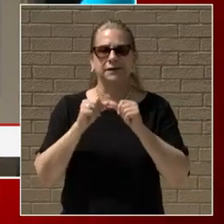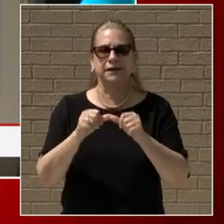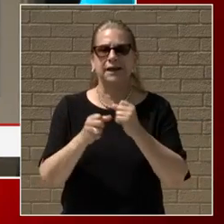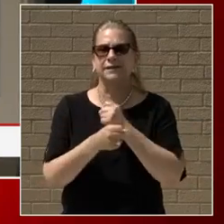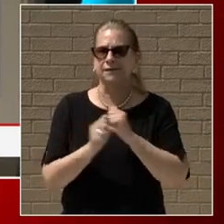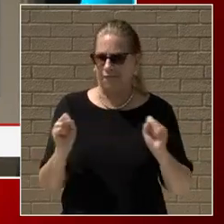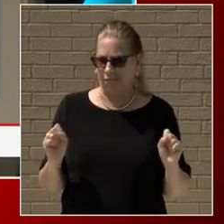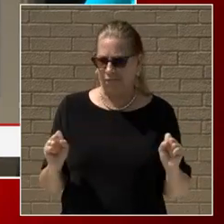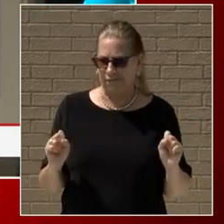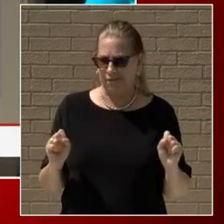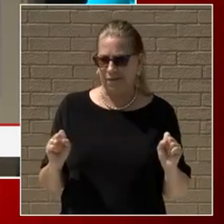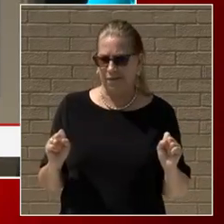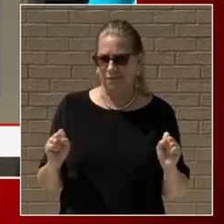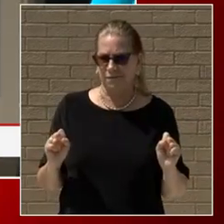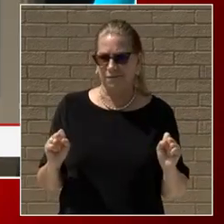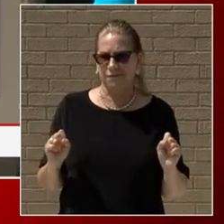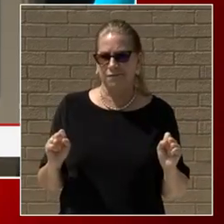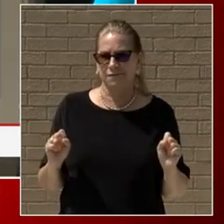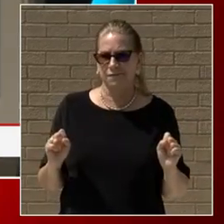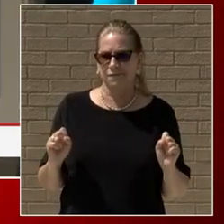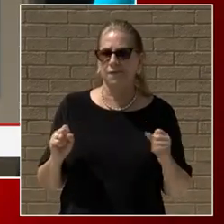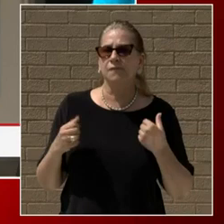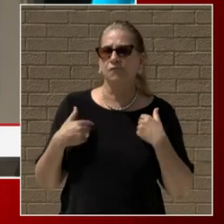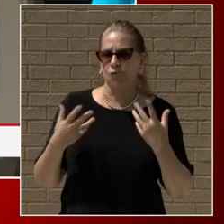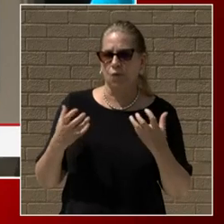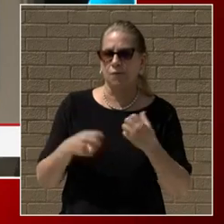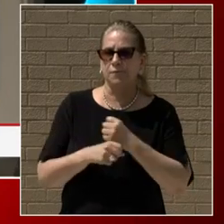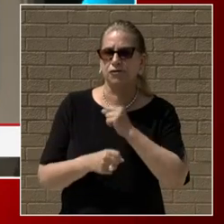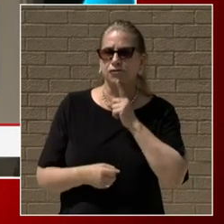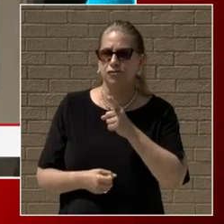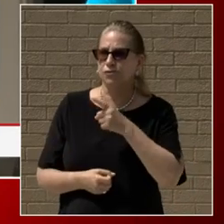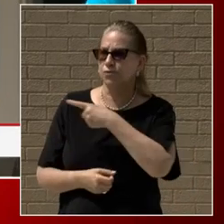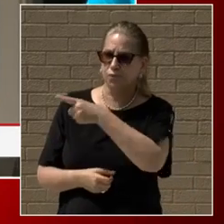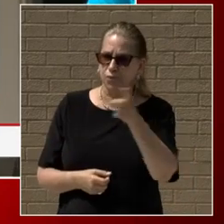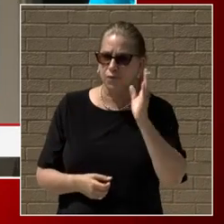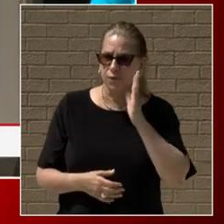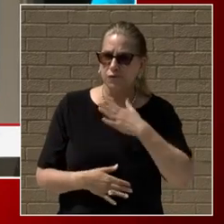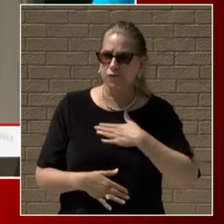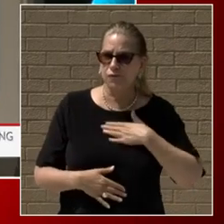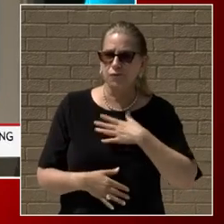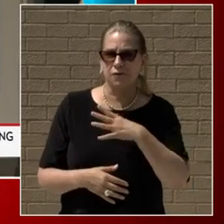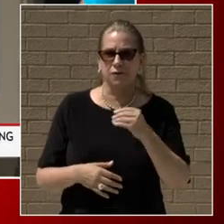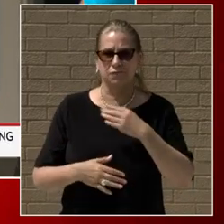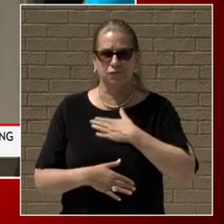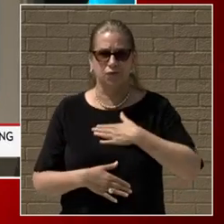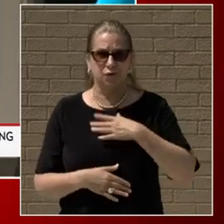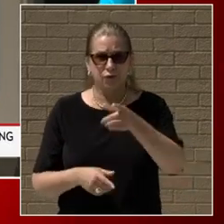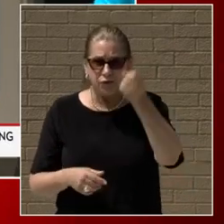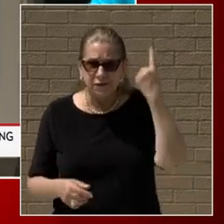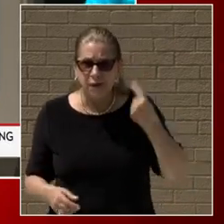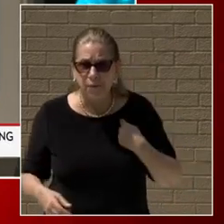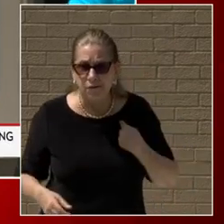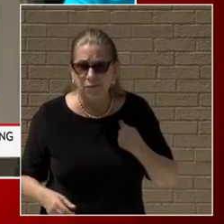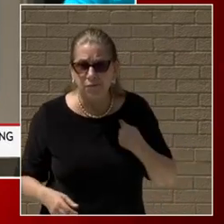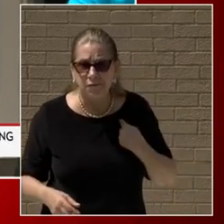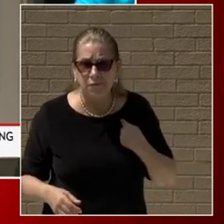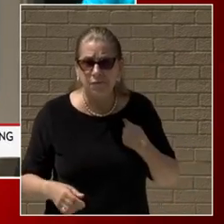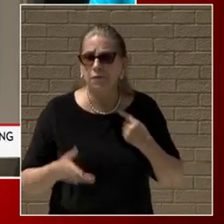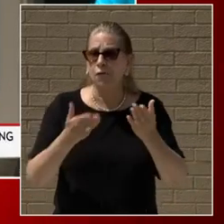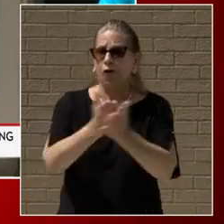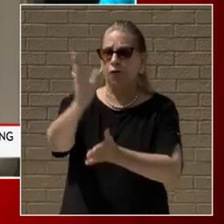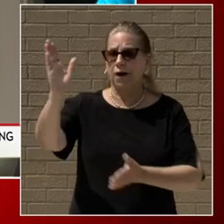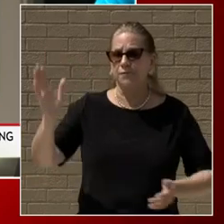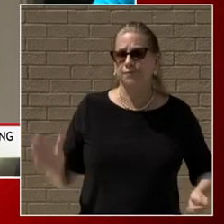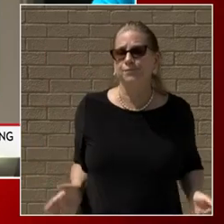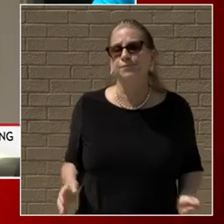sure that we get to enjoy this great city that we are building together. Are you with me? Yeah. All right. Does everybody know